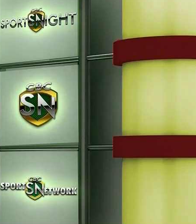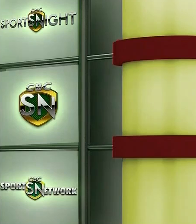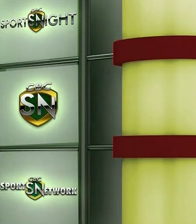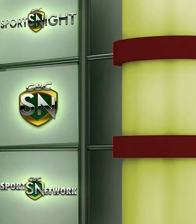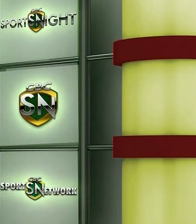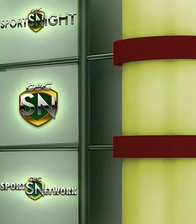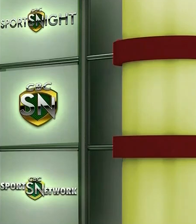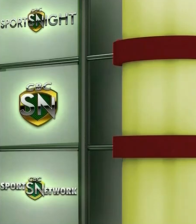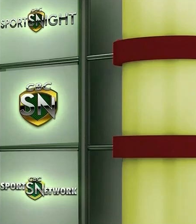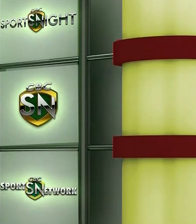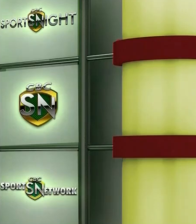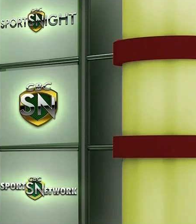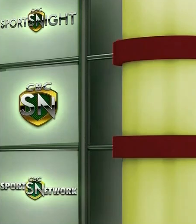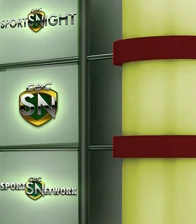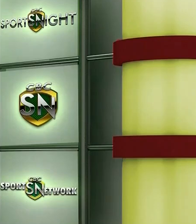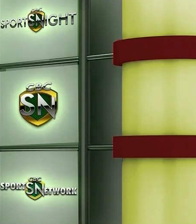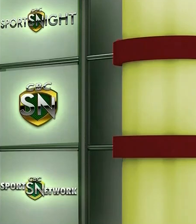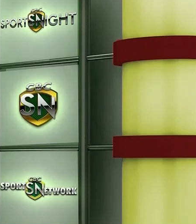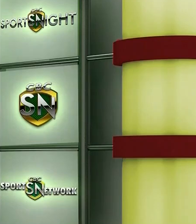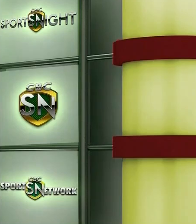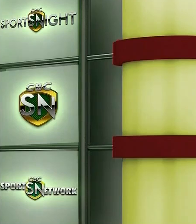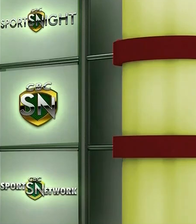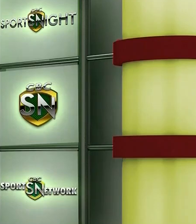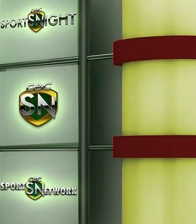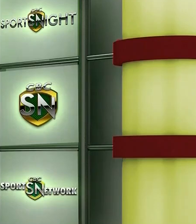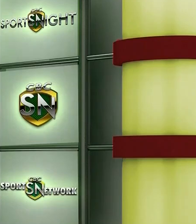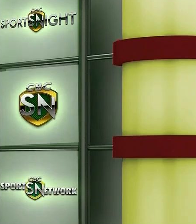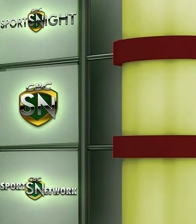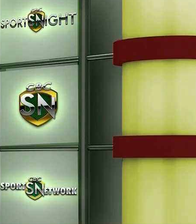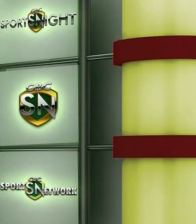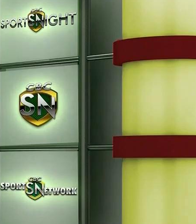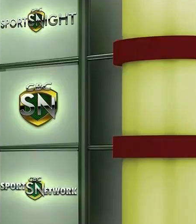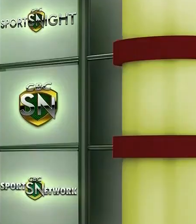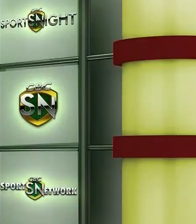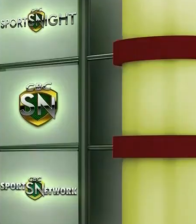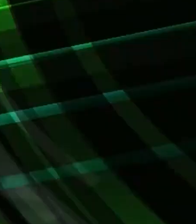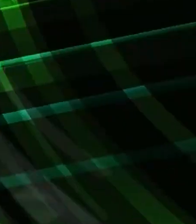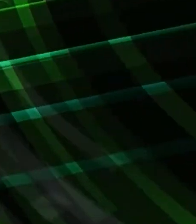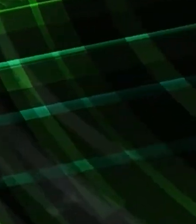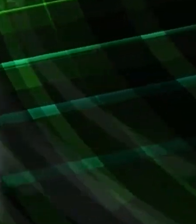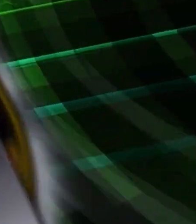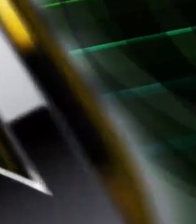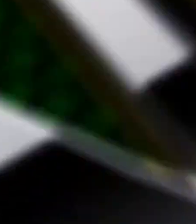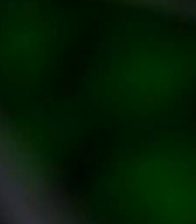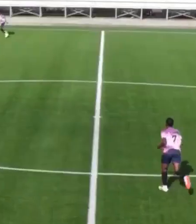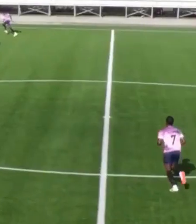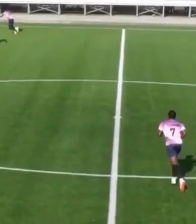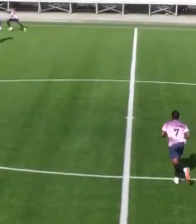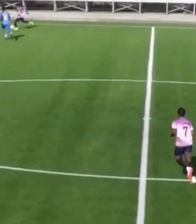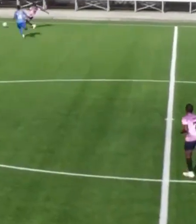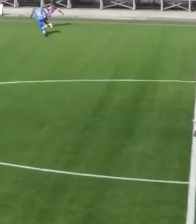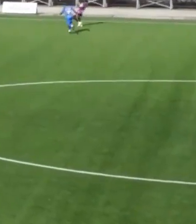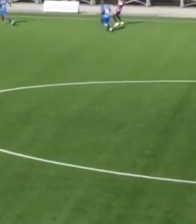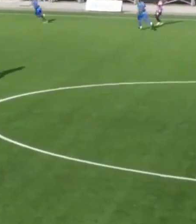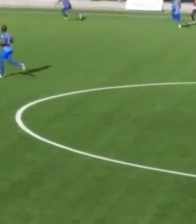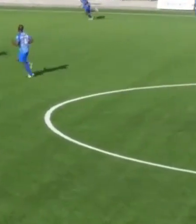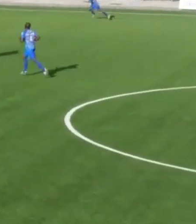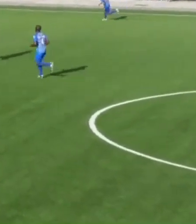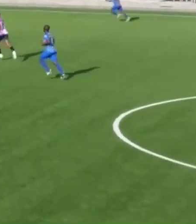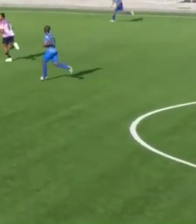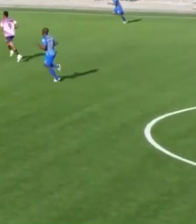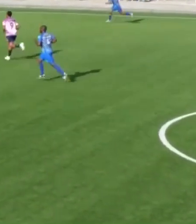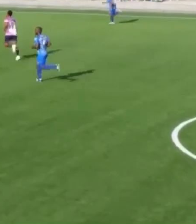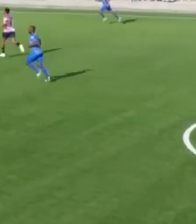are 5th on 18 points and Ellerton just ahead on 19. Pride of Gall Hill in the blue